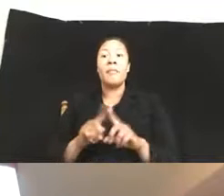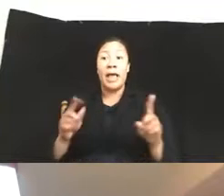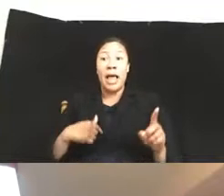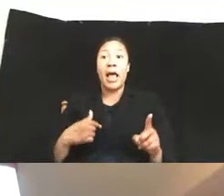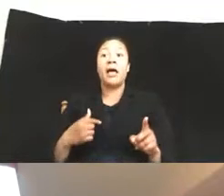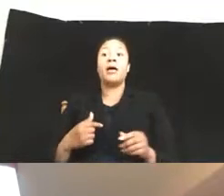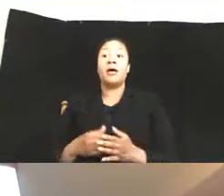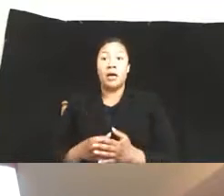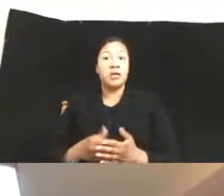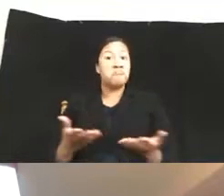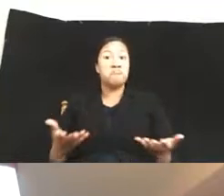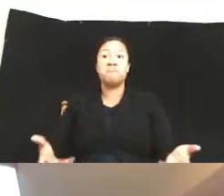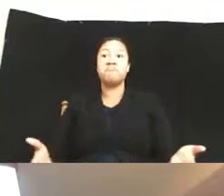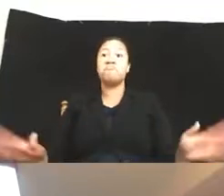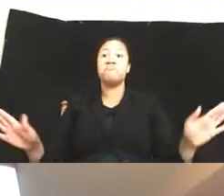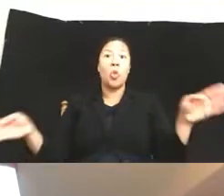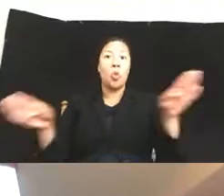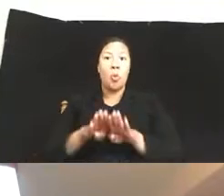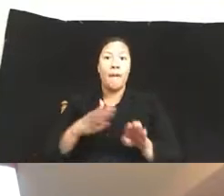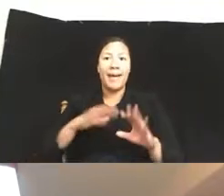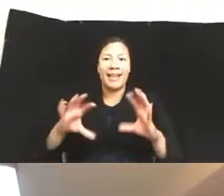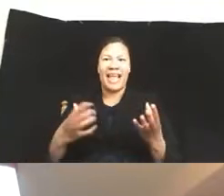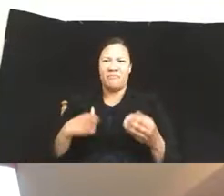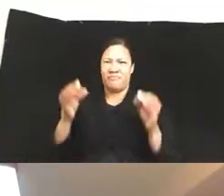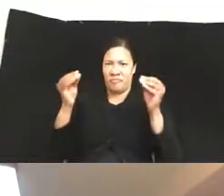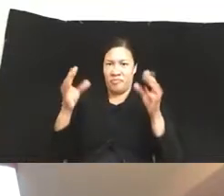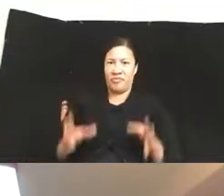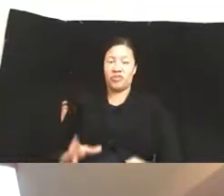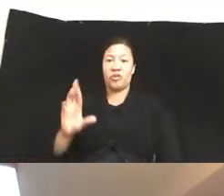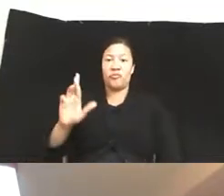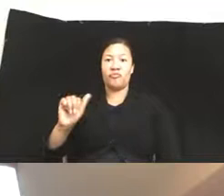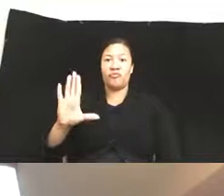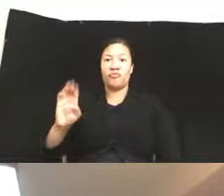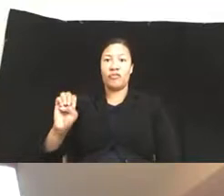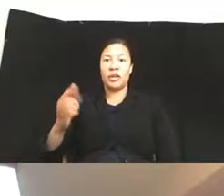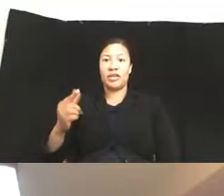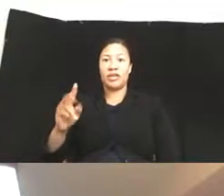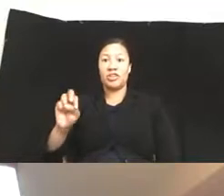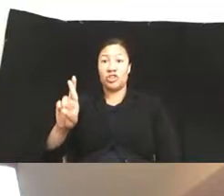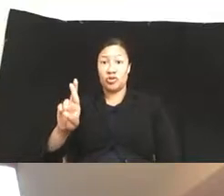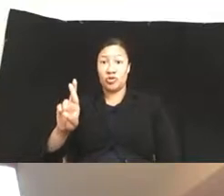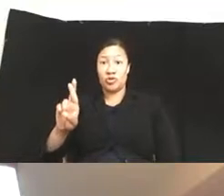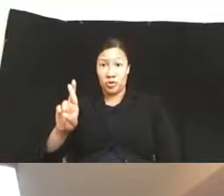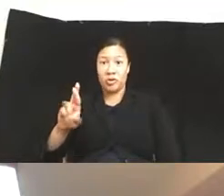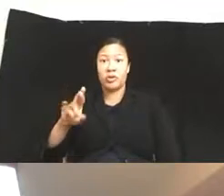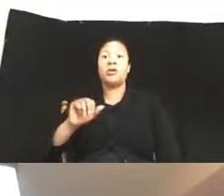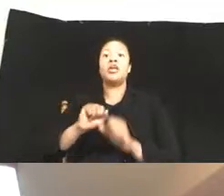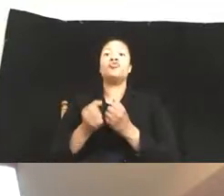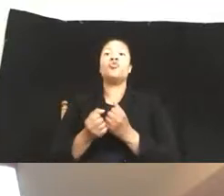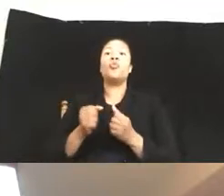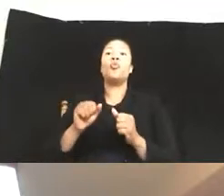a class as a professor of the Race, Gender, and Social Justice Seminar. It was connected to